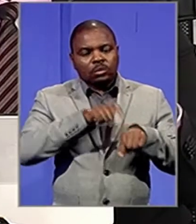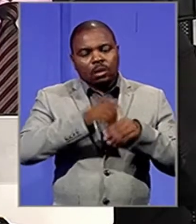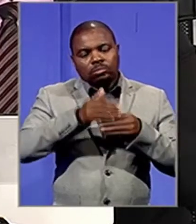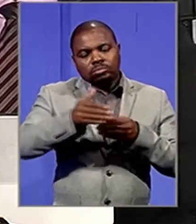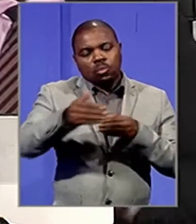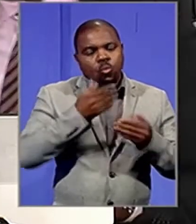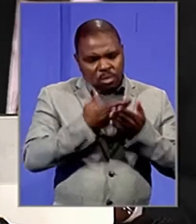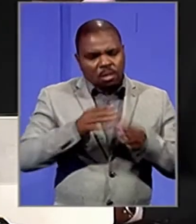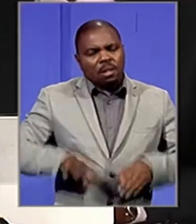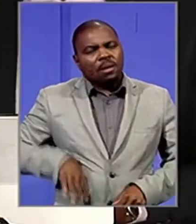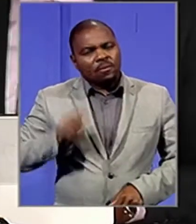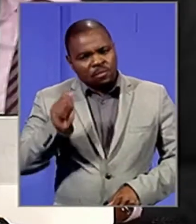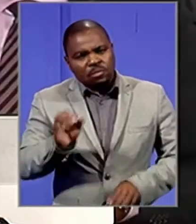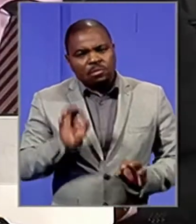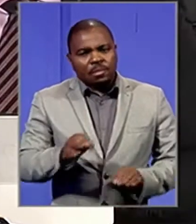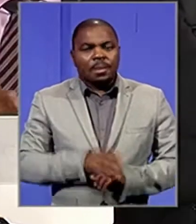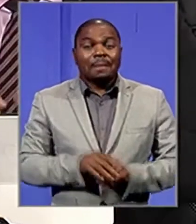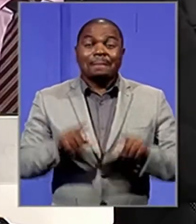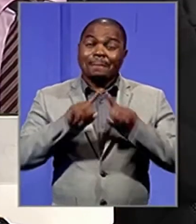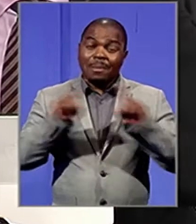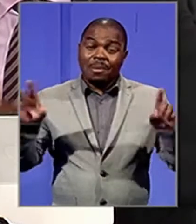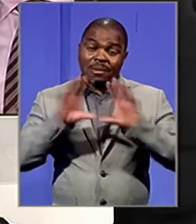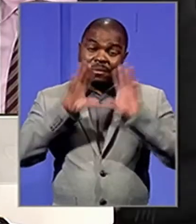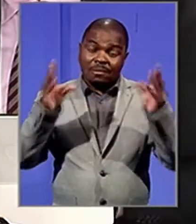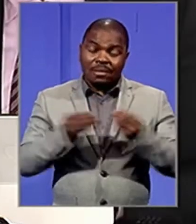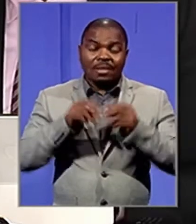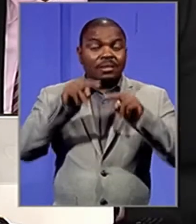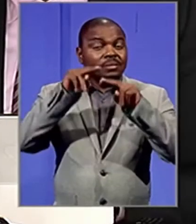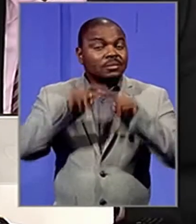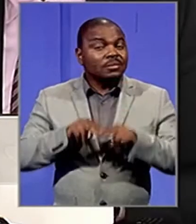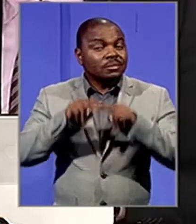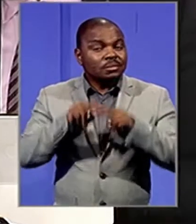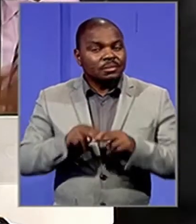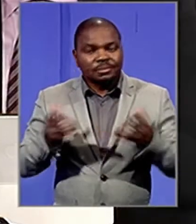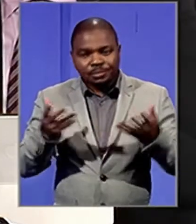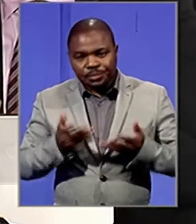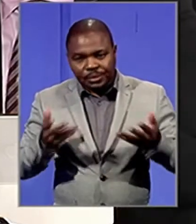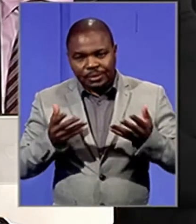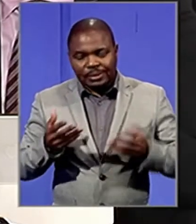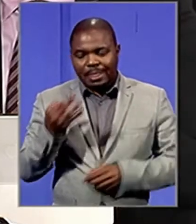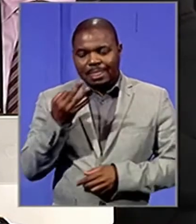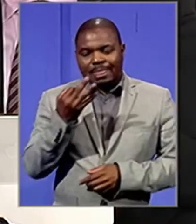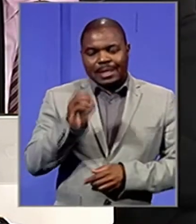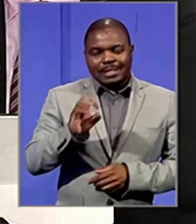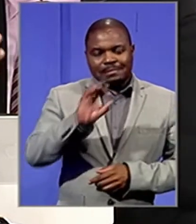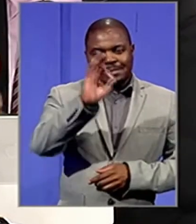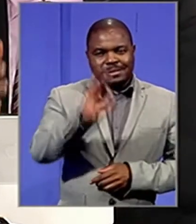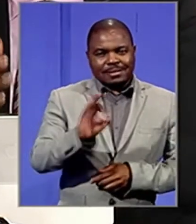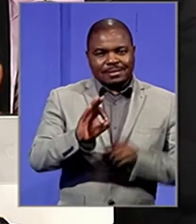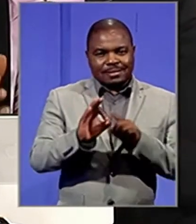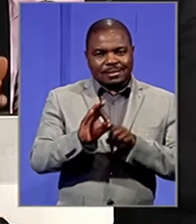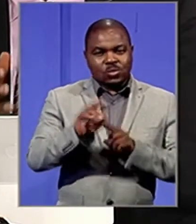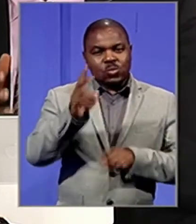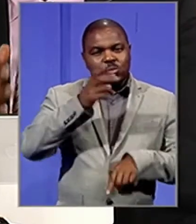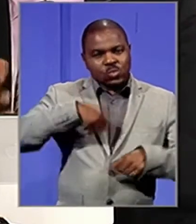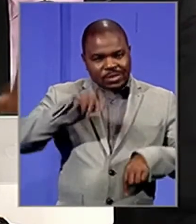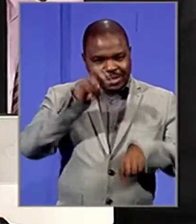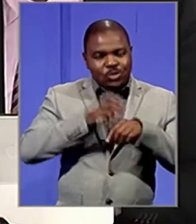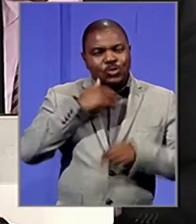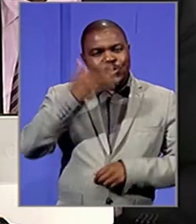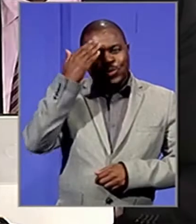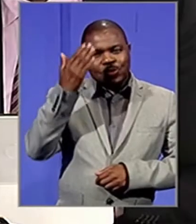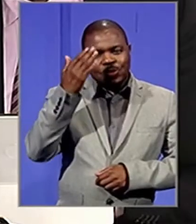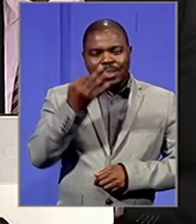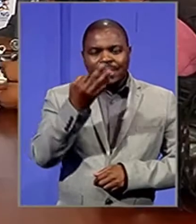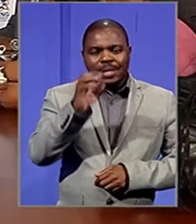needed. But it depends on the 30% that we're talking about. We need to know what is